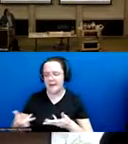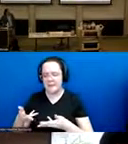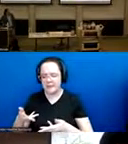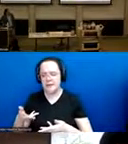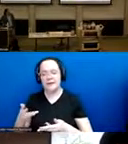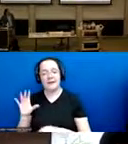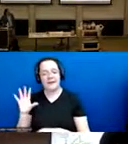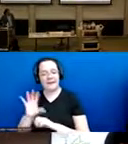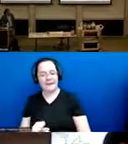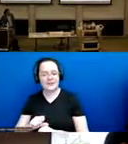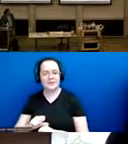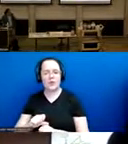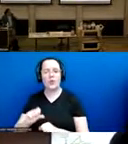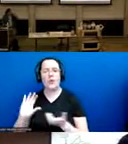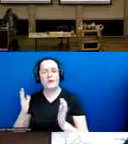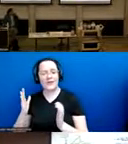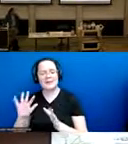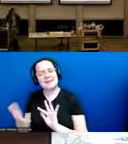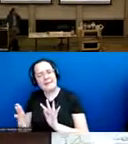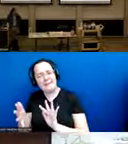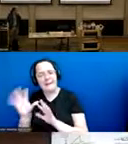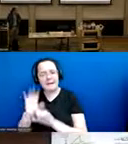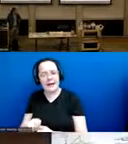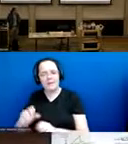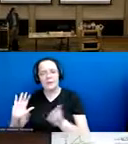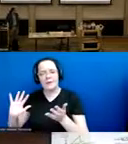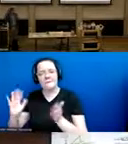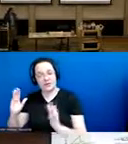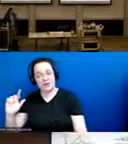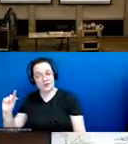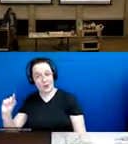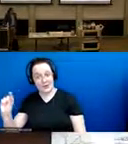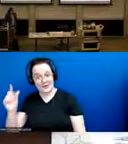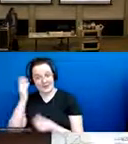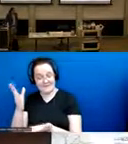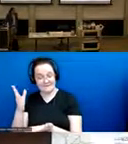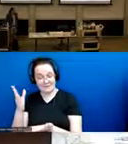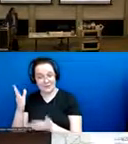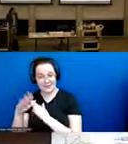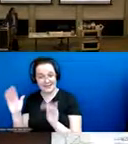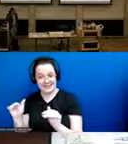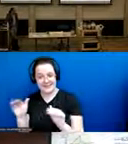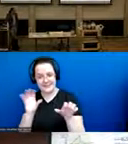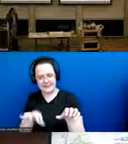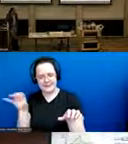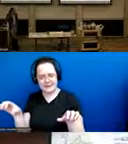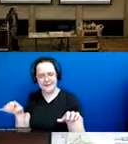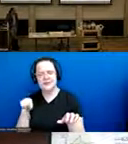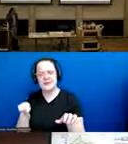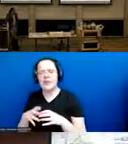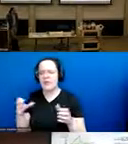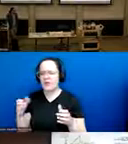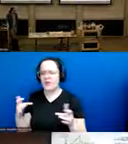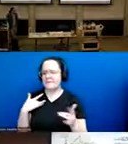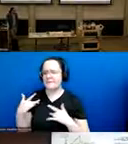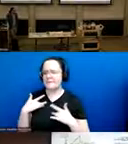classical versus semi-classical versus quantum information systems, there was a lot of worry about the fact that it